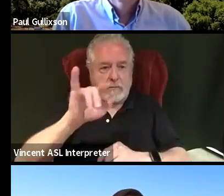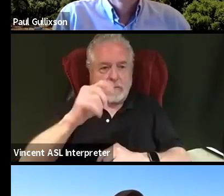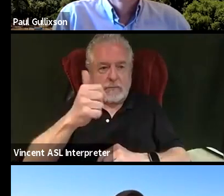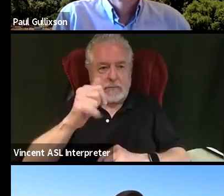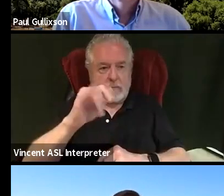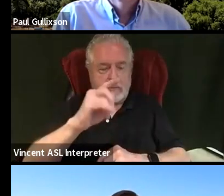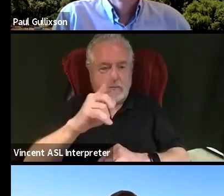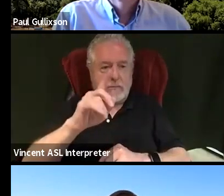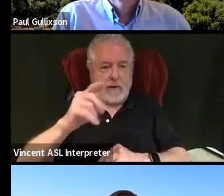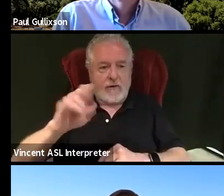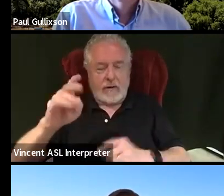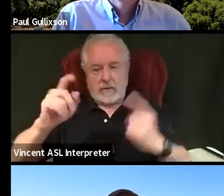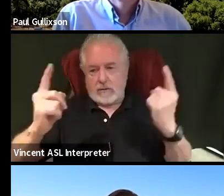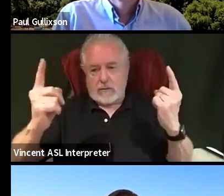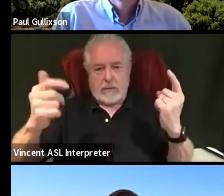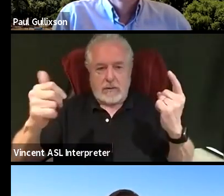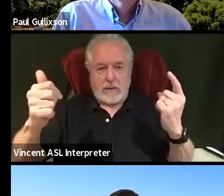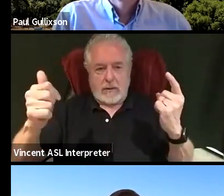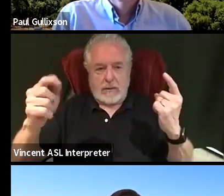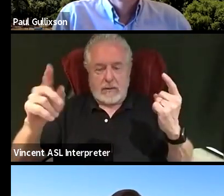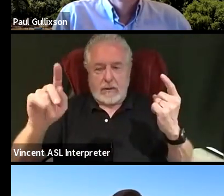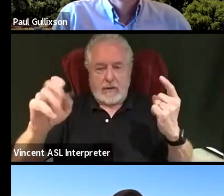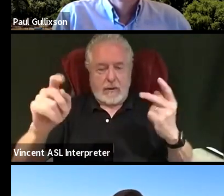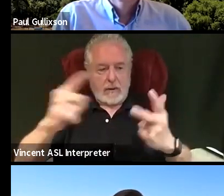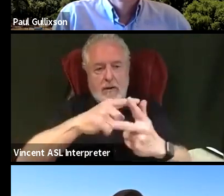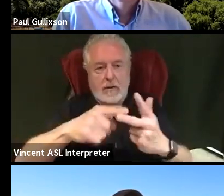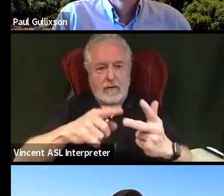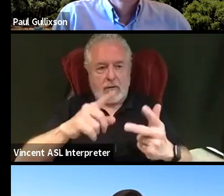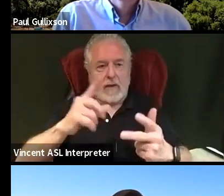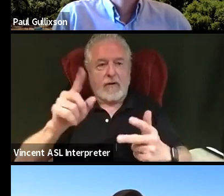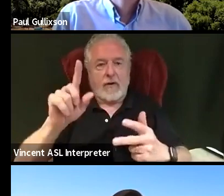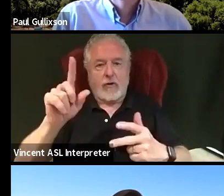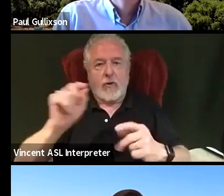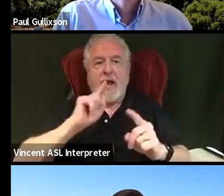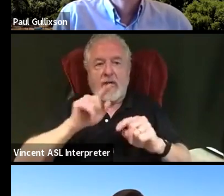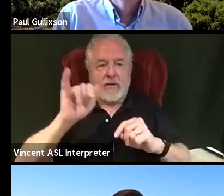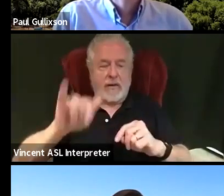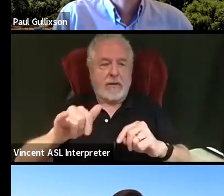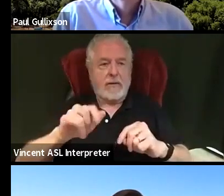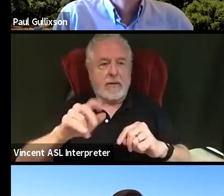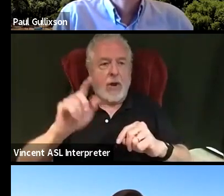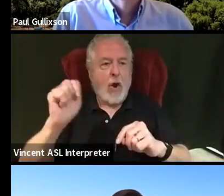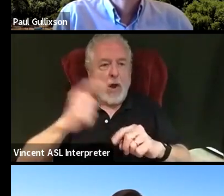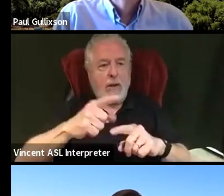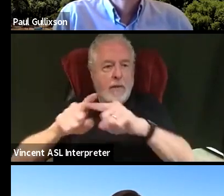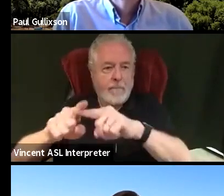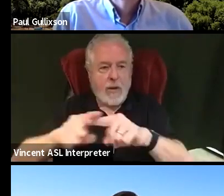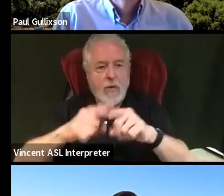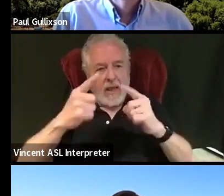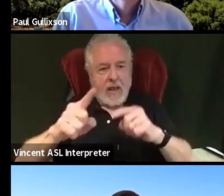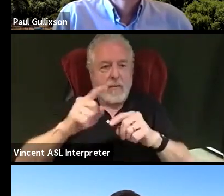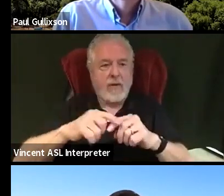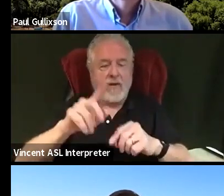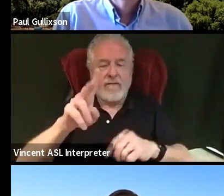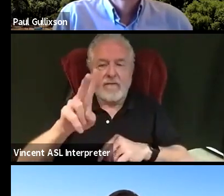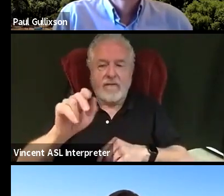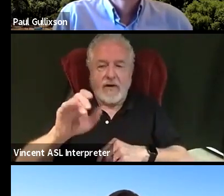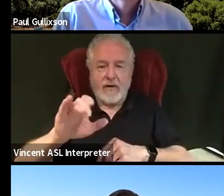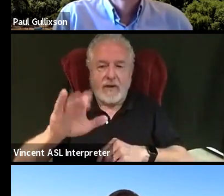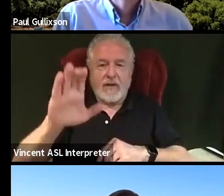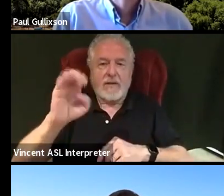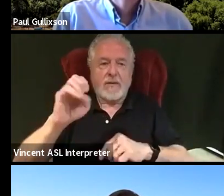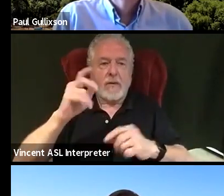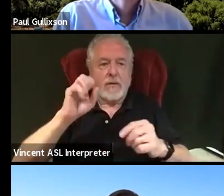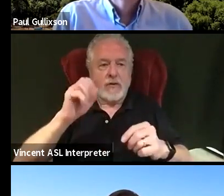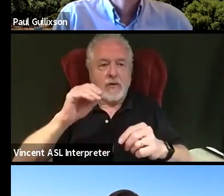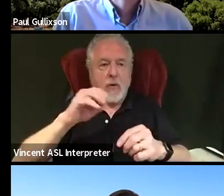ID docs, 10 virologists, 10 epidemiologists, you're going to get 20 answers on that. It all depends on what happens with the variants. And so we're